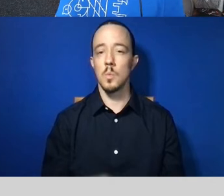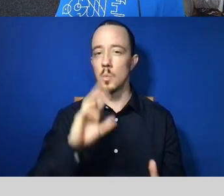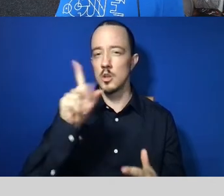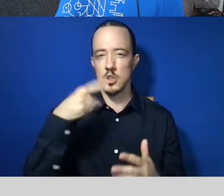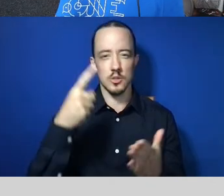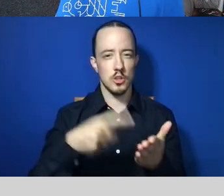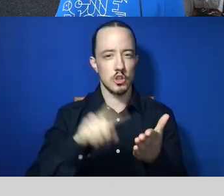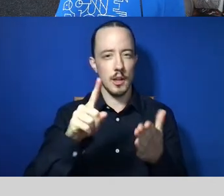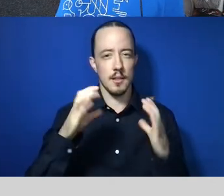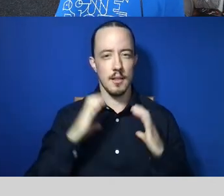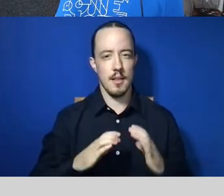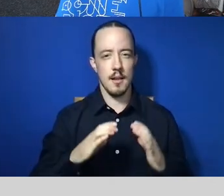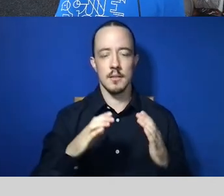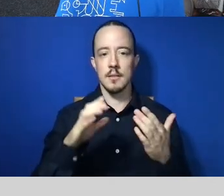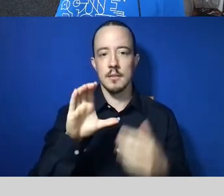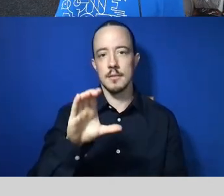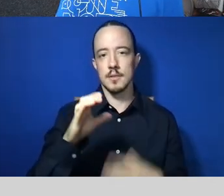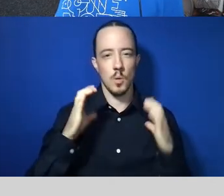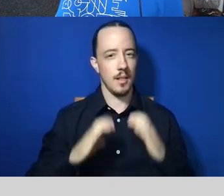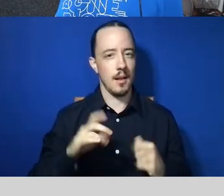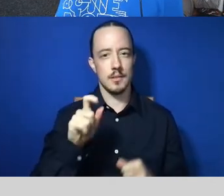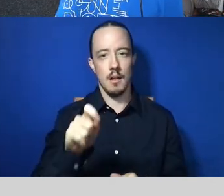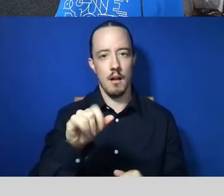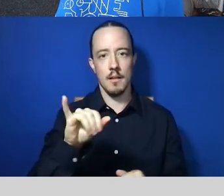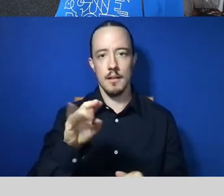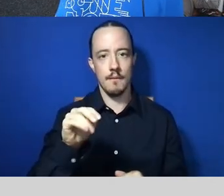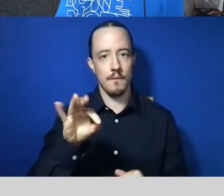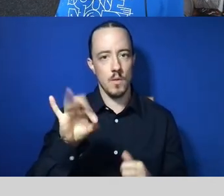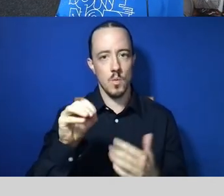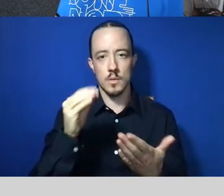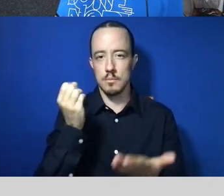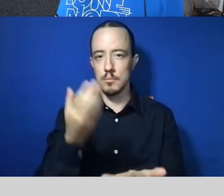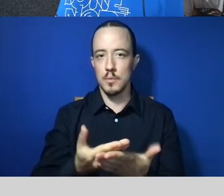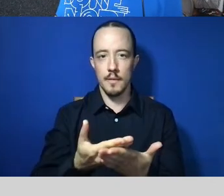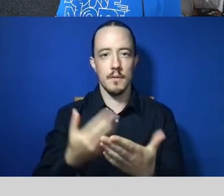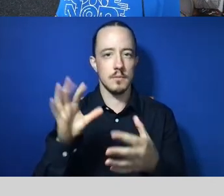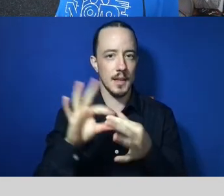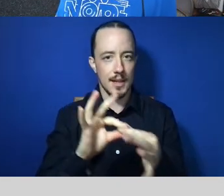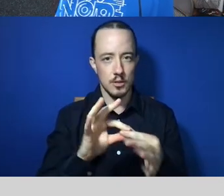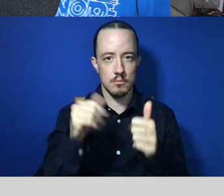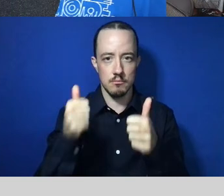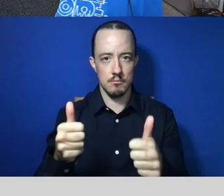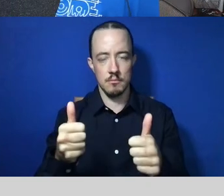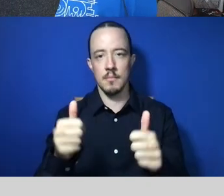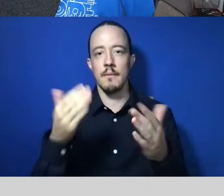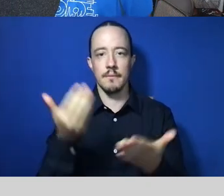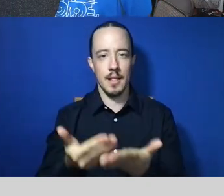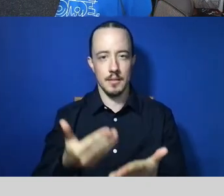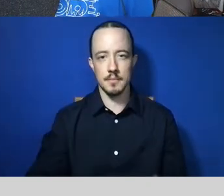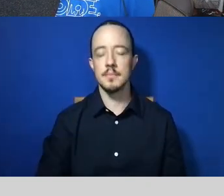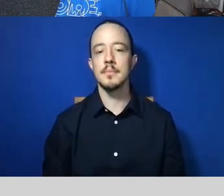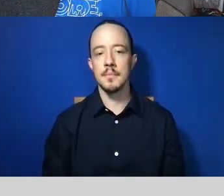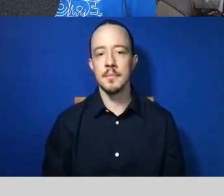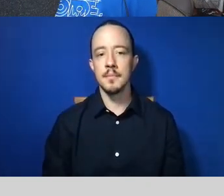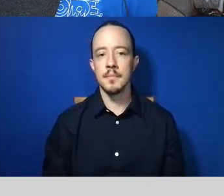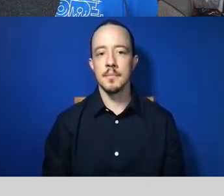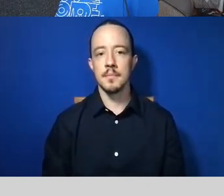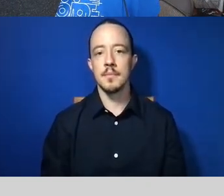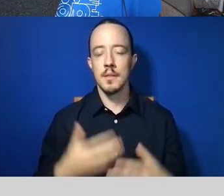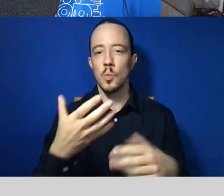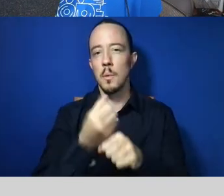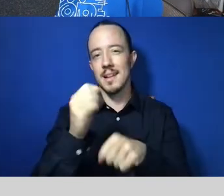we're just going to check our client first by doing client.info just to show that we're connected. All right, we're connected.